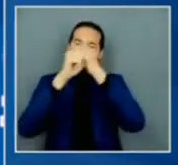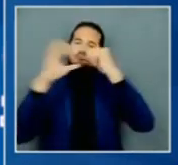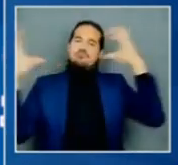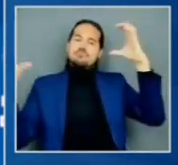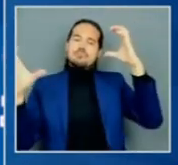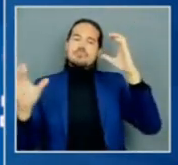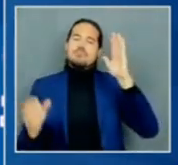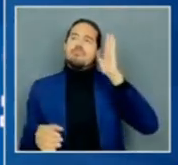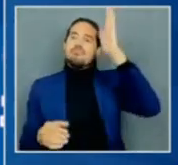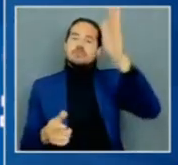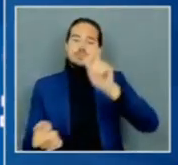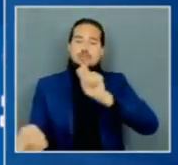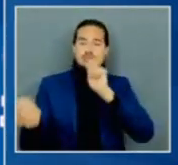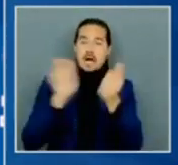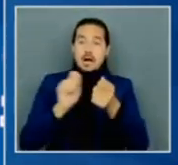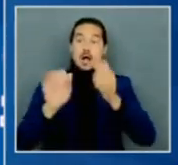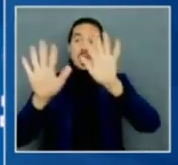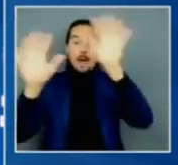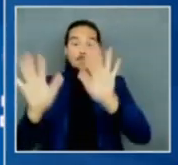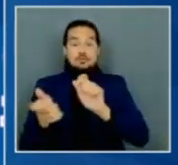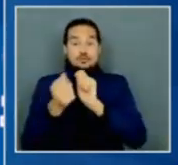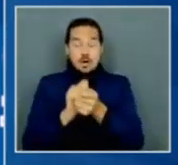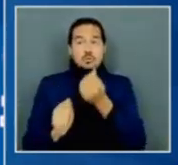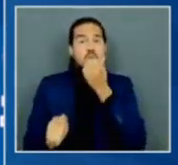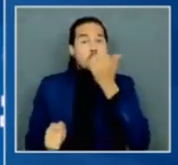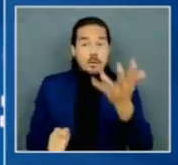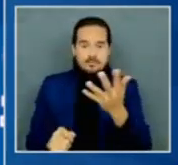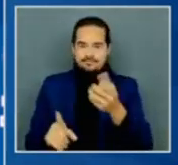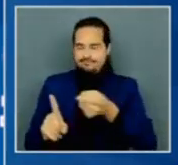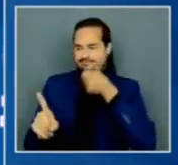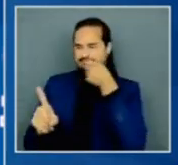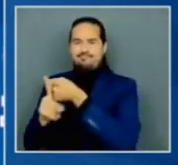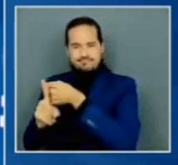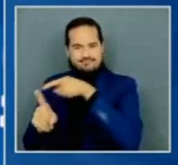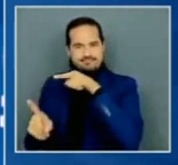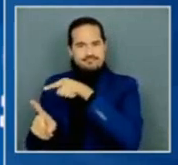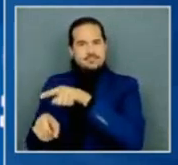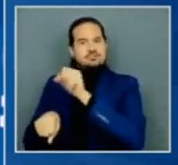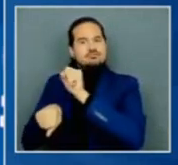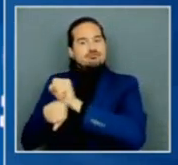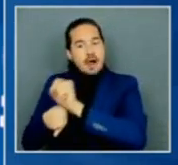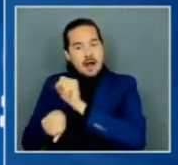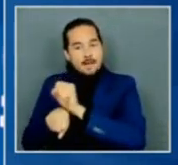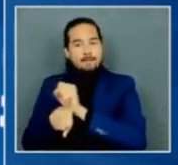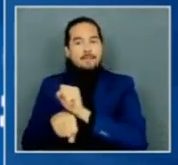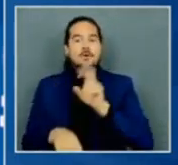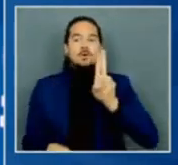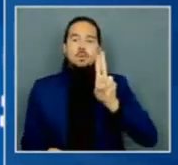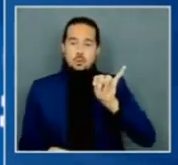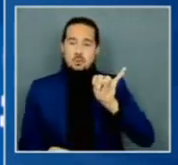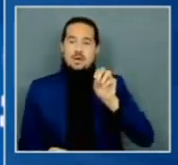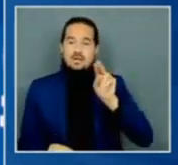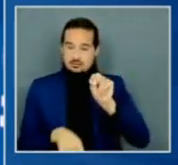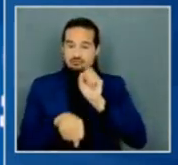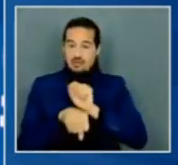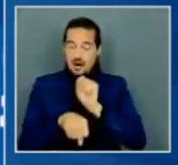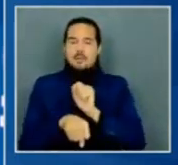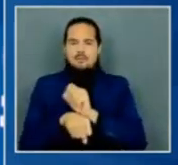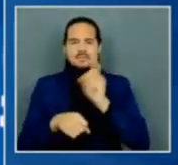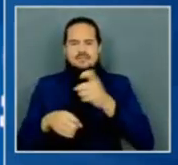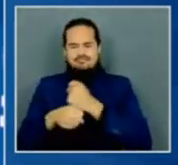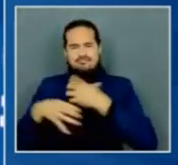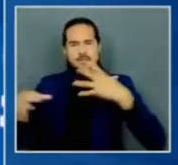change, I think about jobs, good-paying union jobs, jobs that put Americans to work, making their air